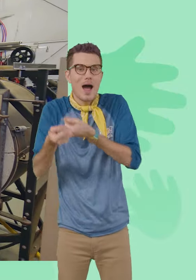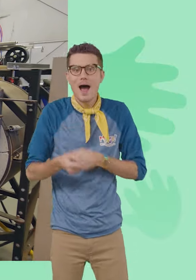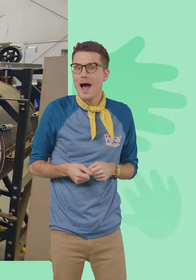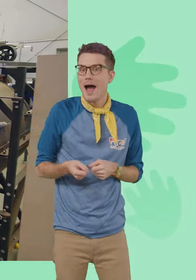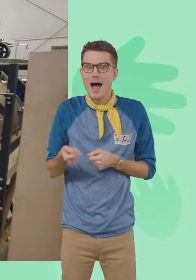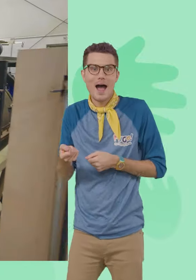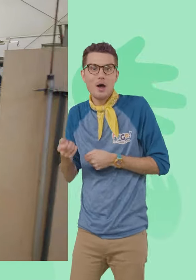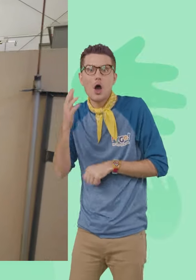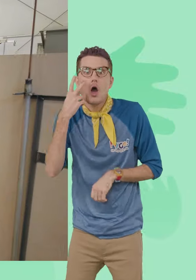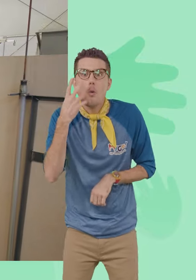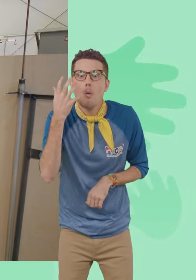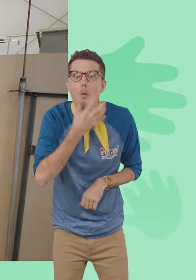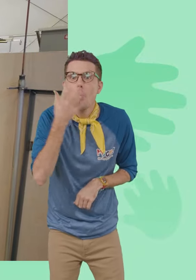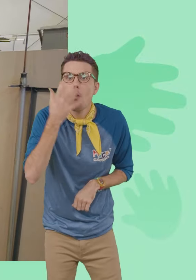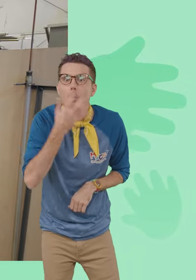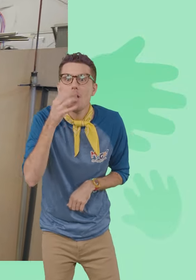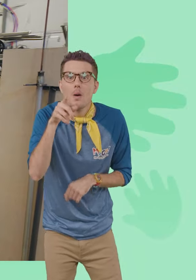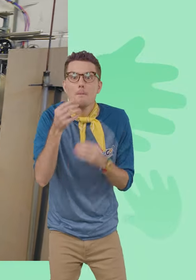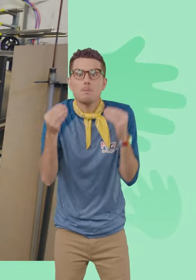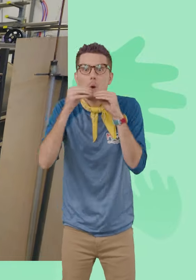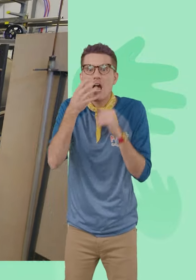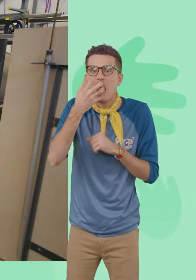A little more heat. Here we go. Whoa.